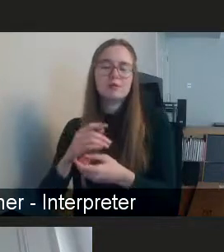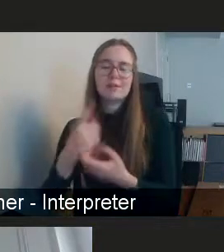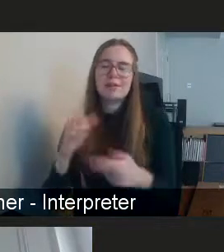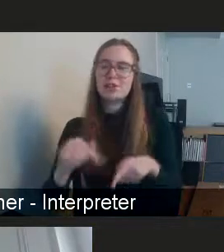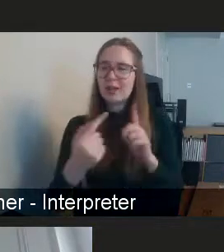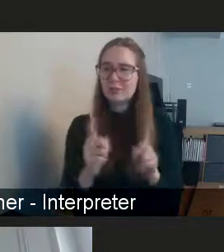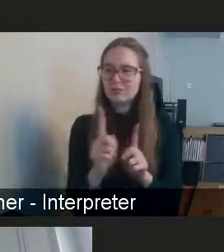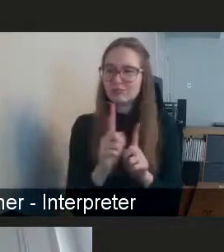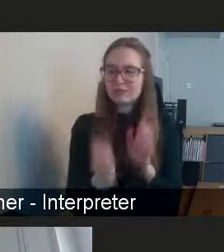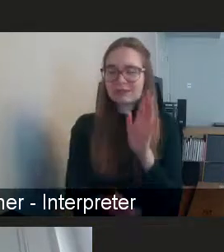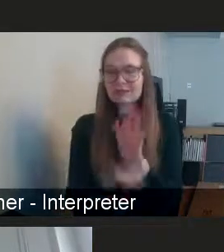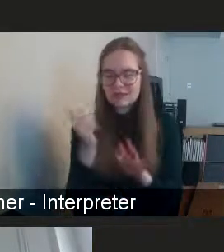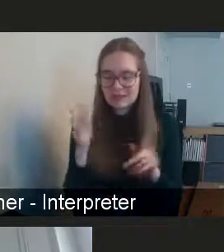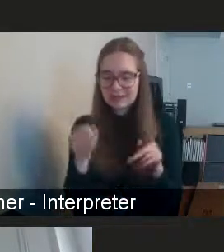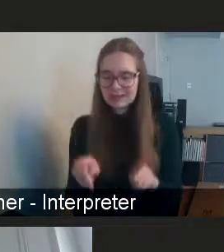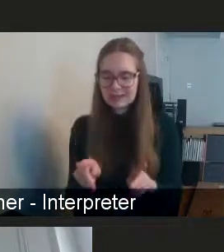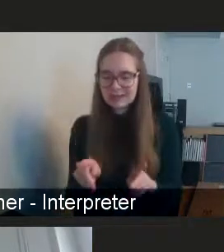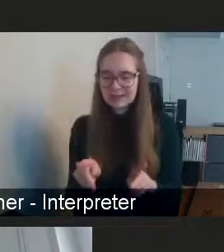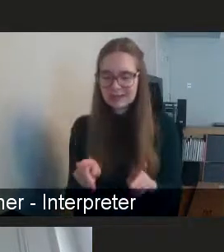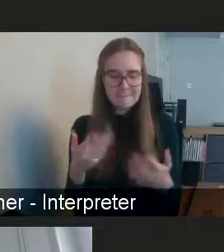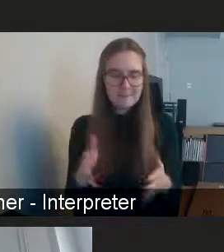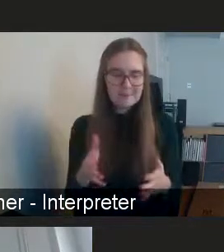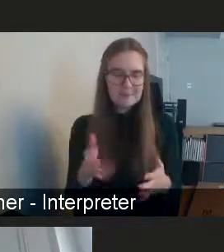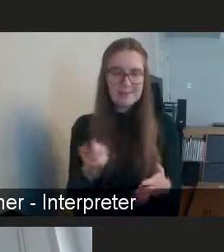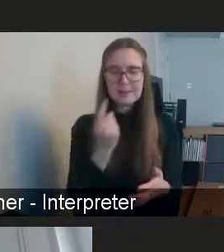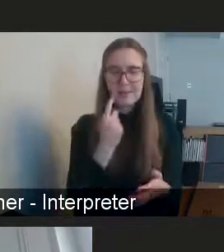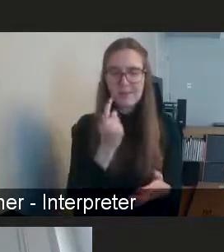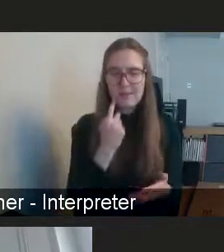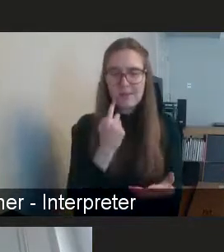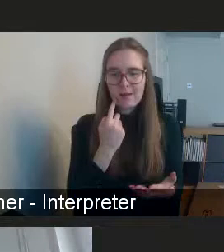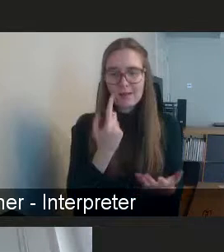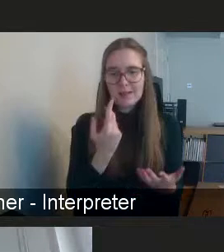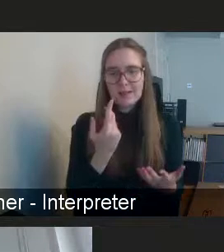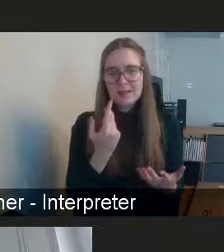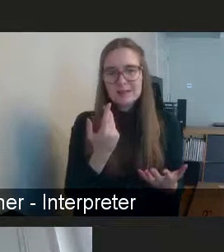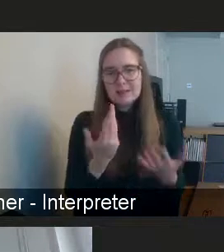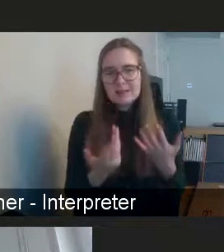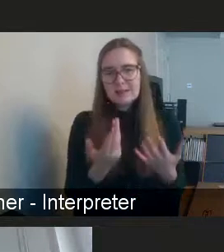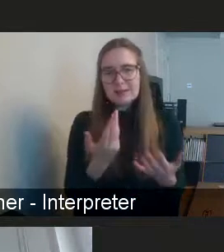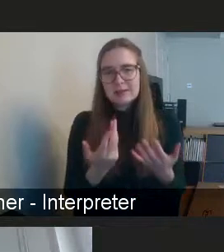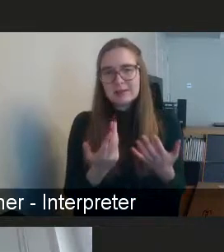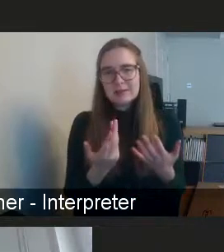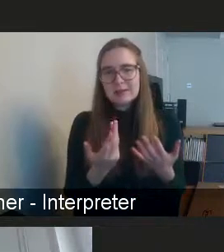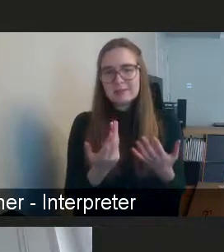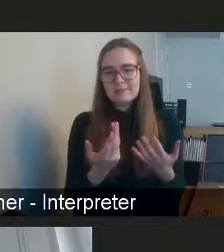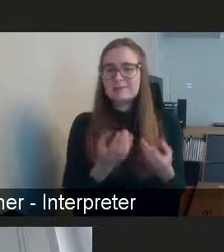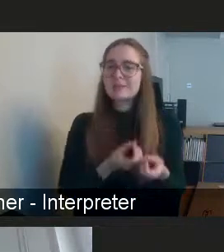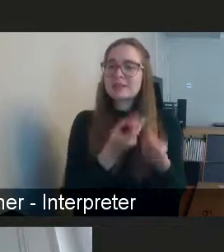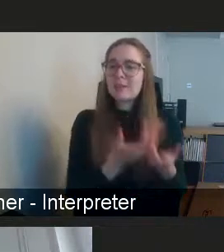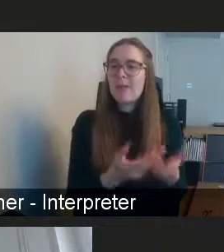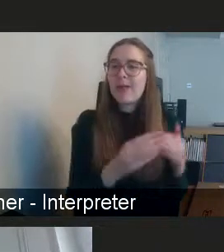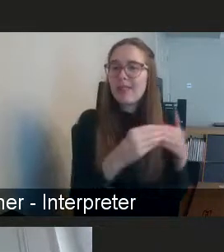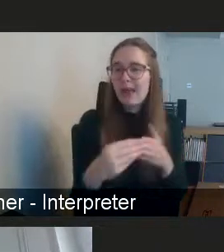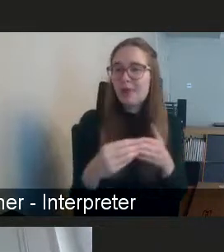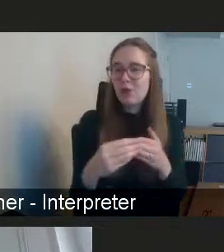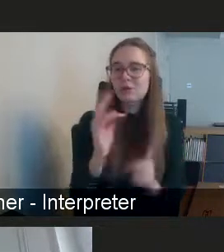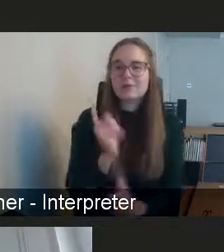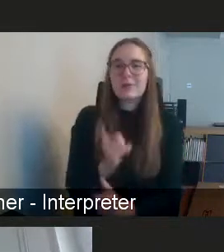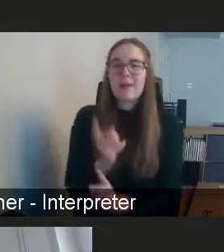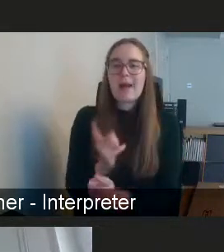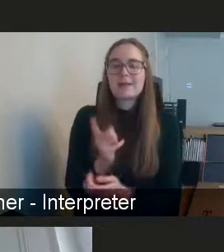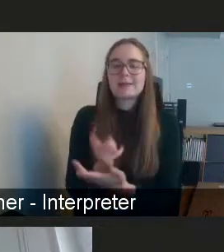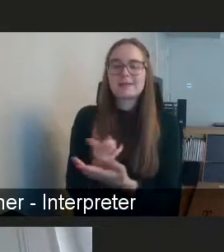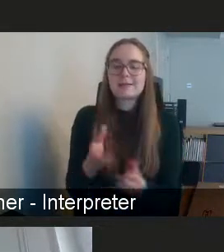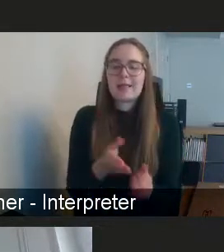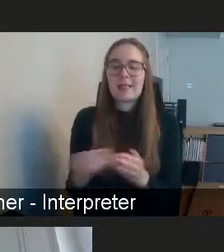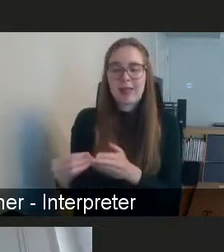is, you know, typified as being quite supply led rather than demand led, and we, you know, we